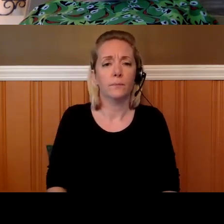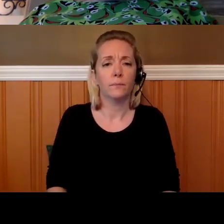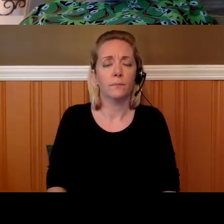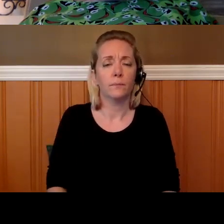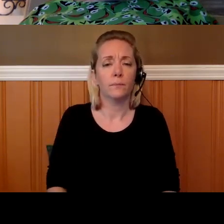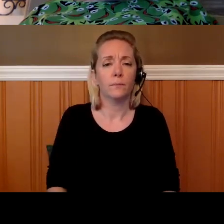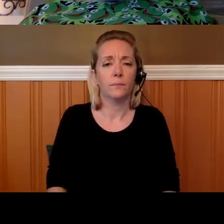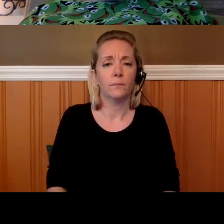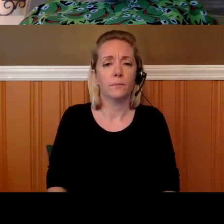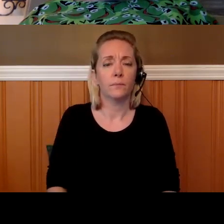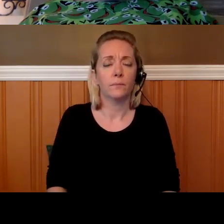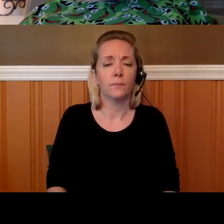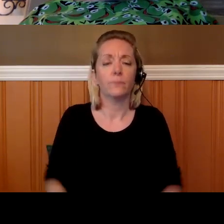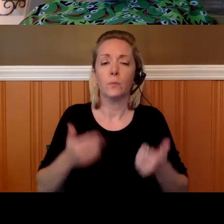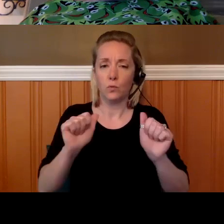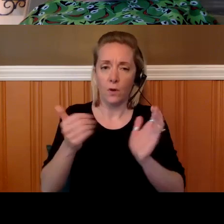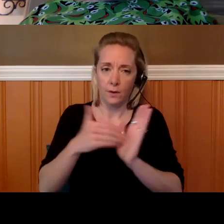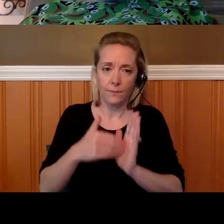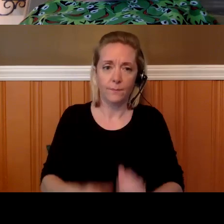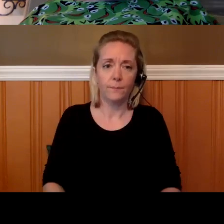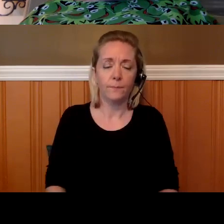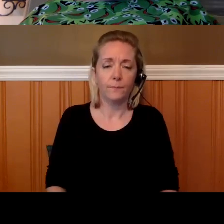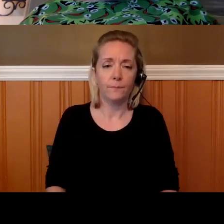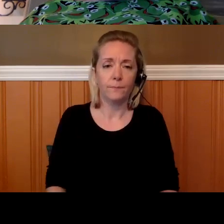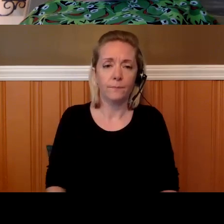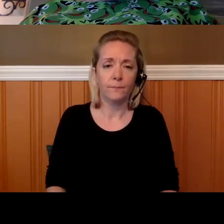Fish. Try again.